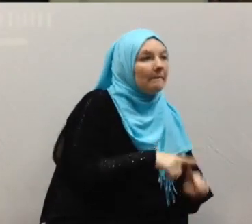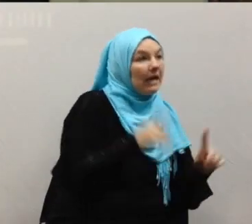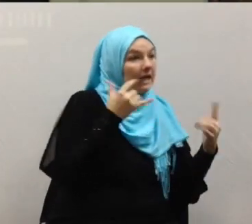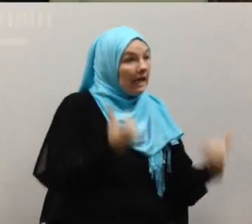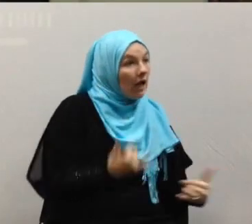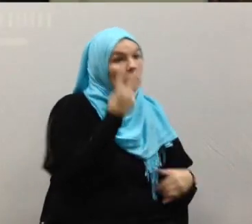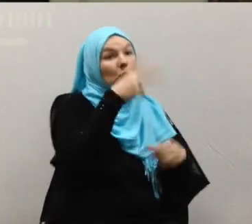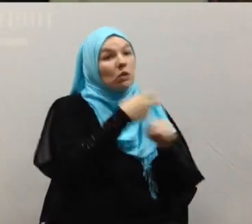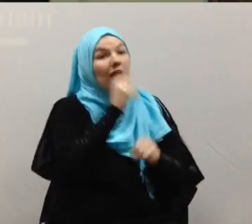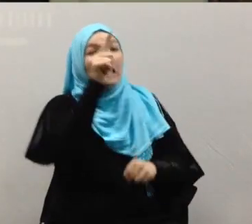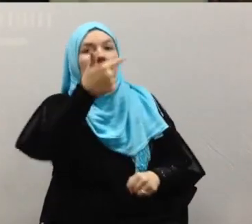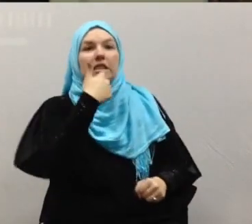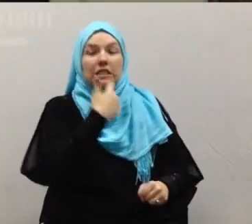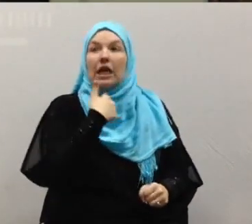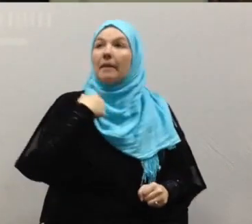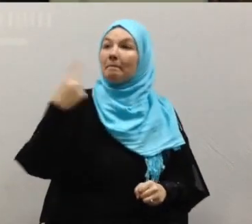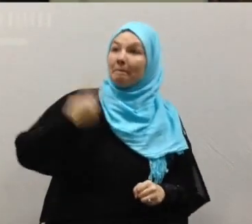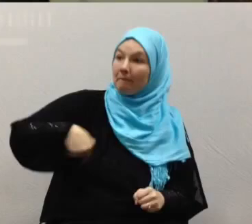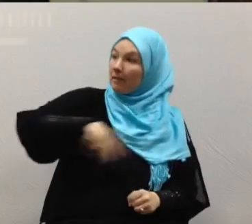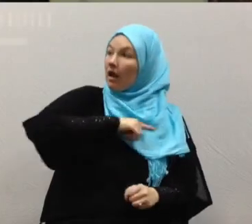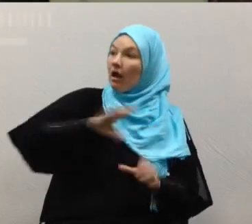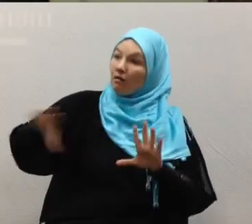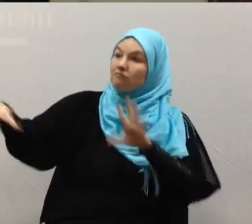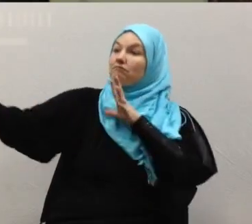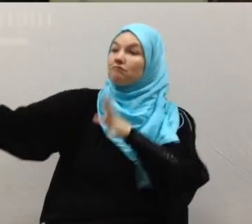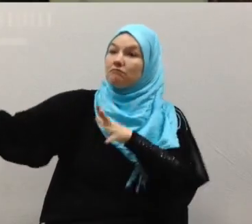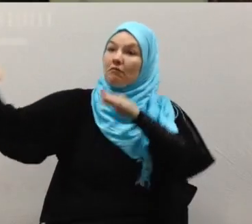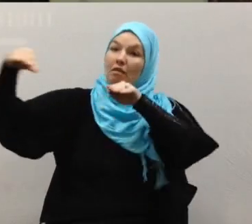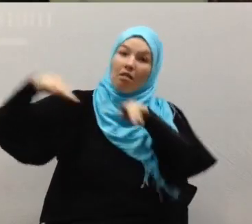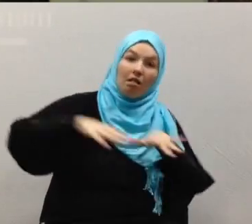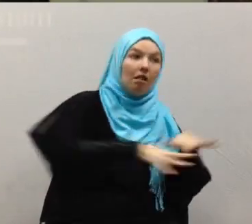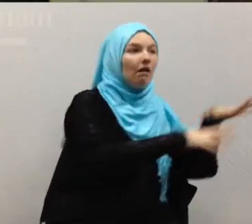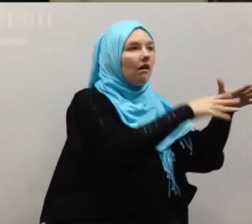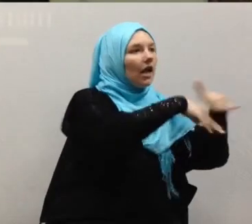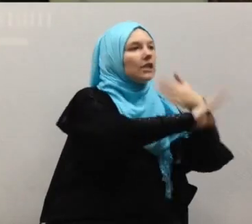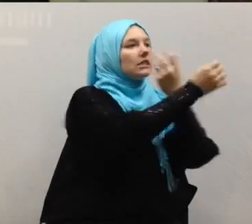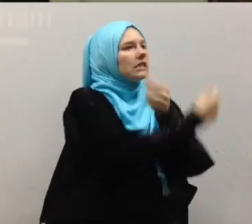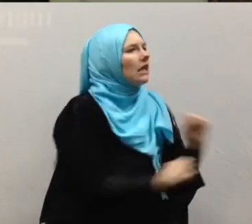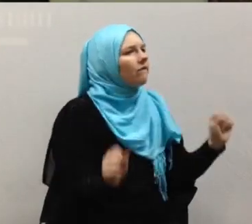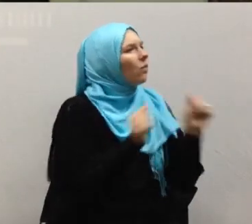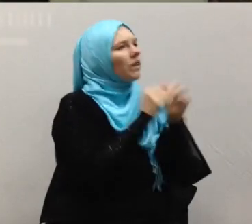companions, safe, without war, in peace.